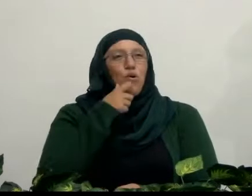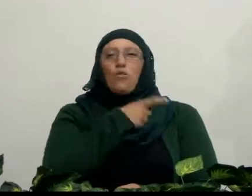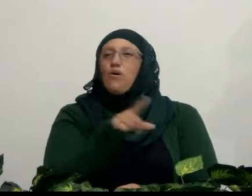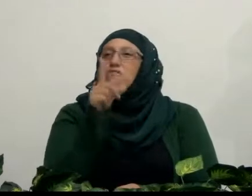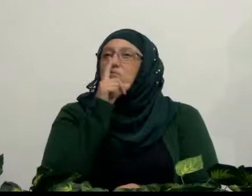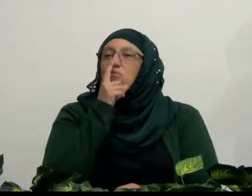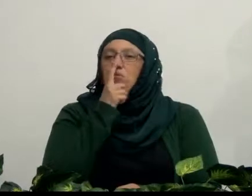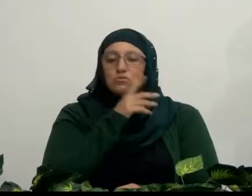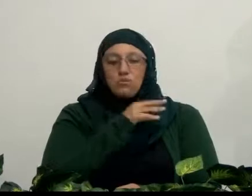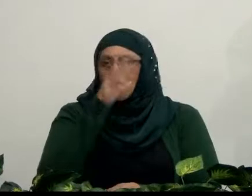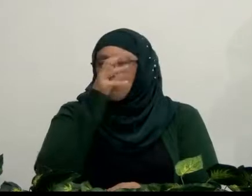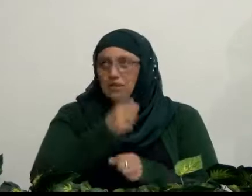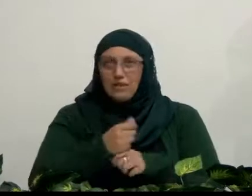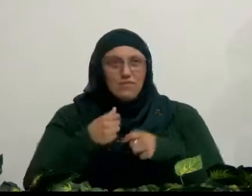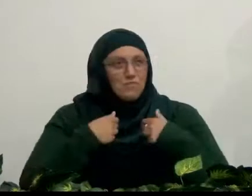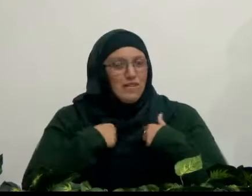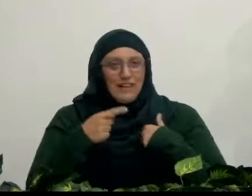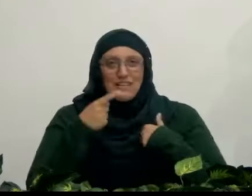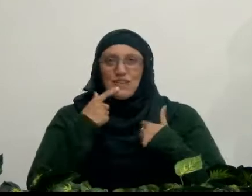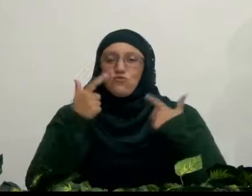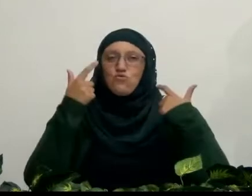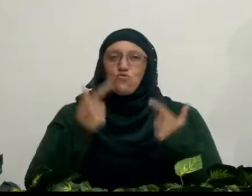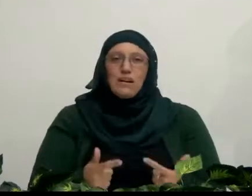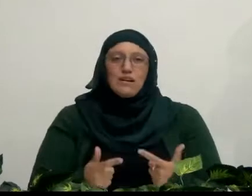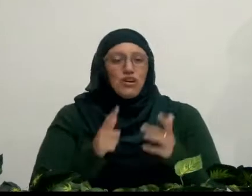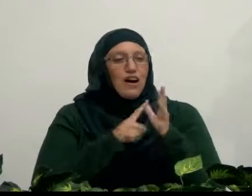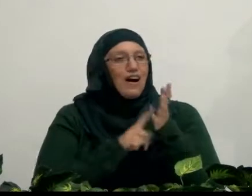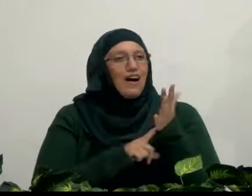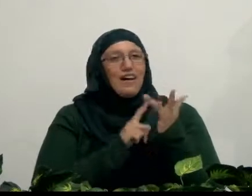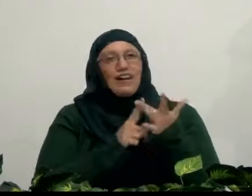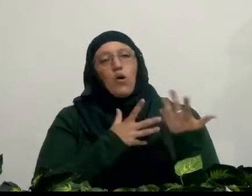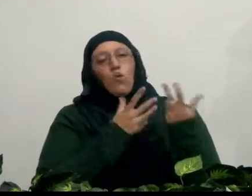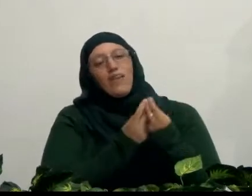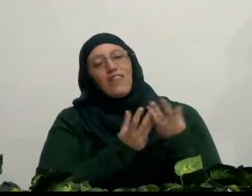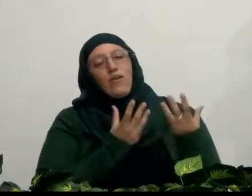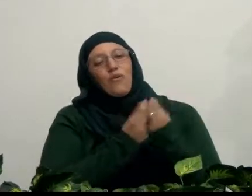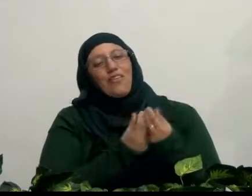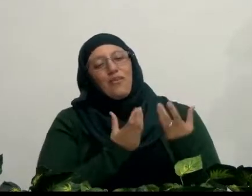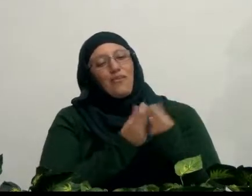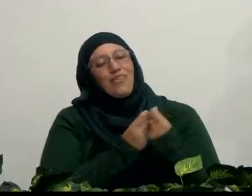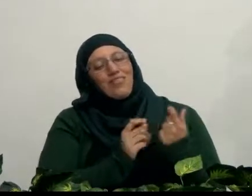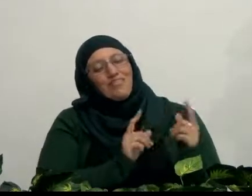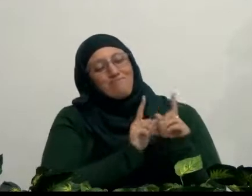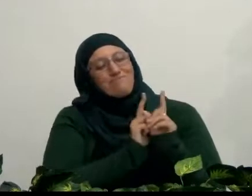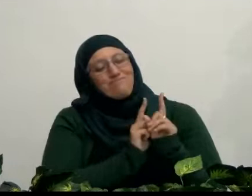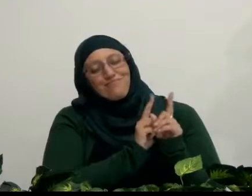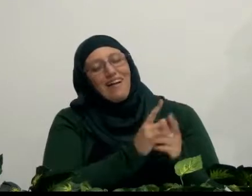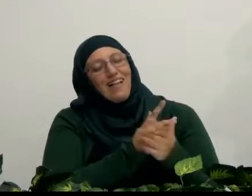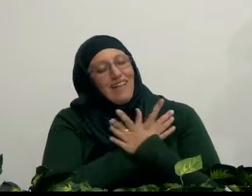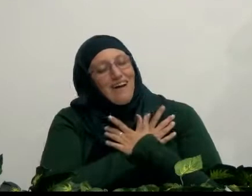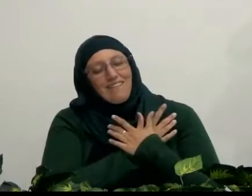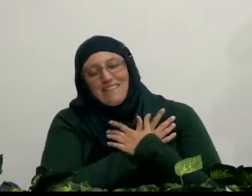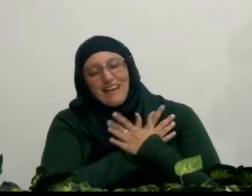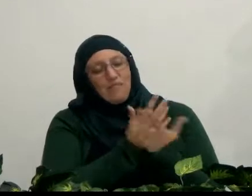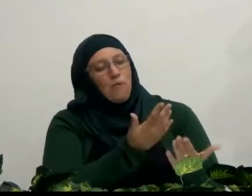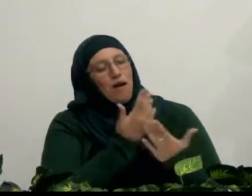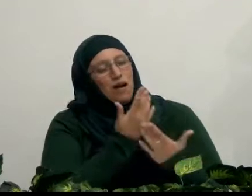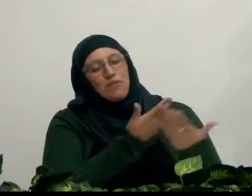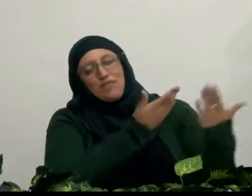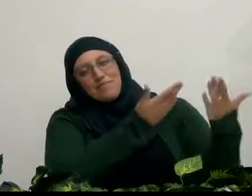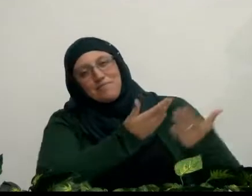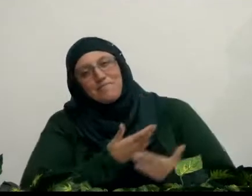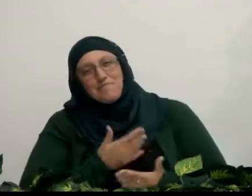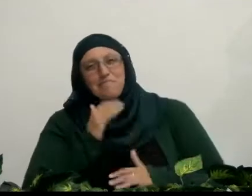so because of being so much in his, Ali's company, always welcoming him, loving him, and being so much pleased with